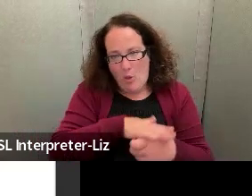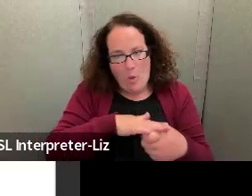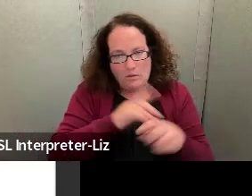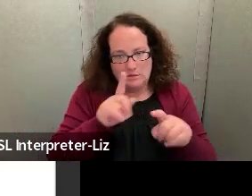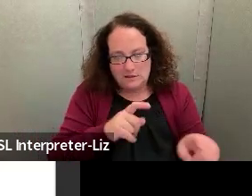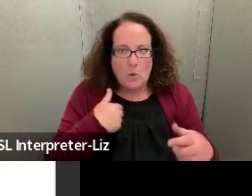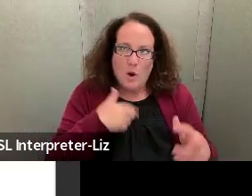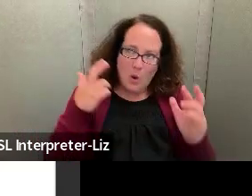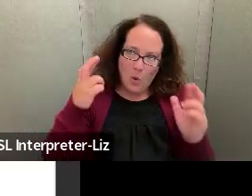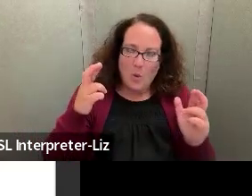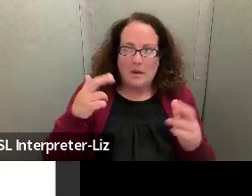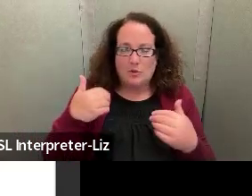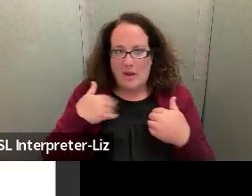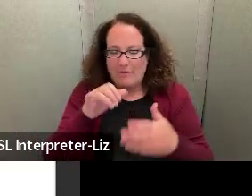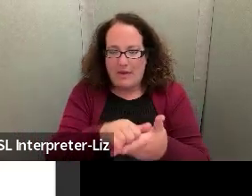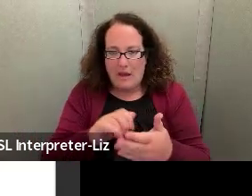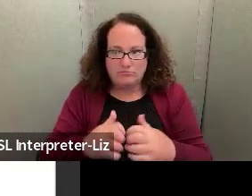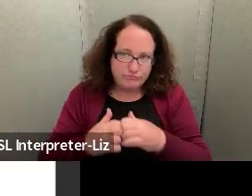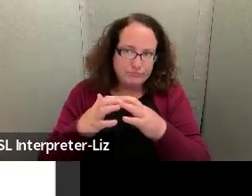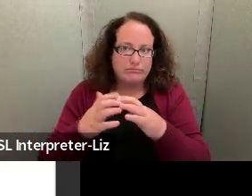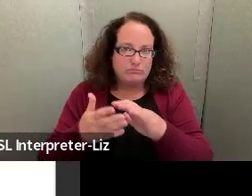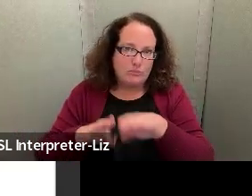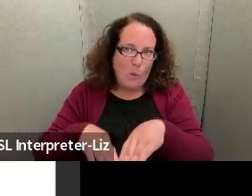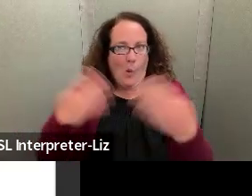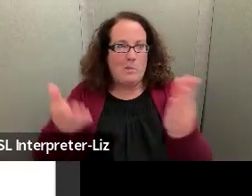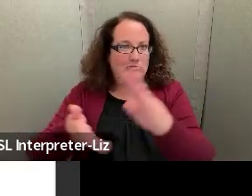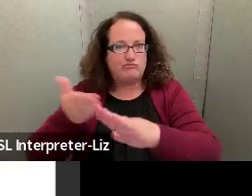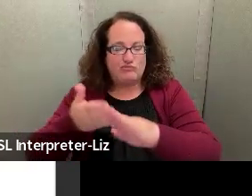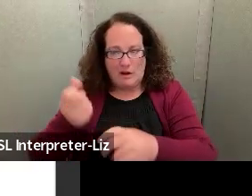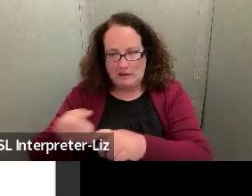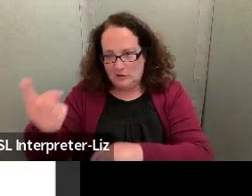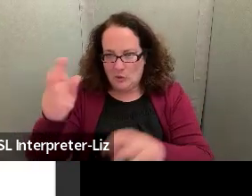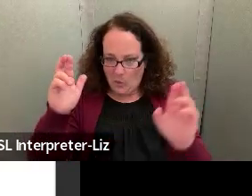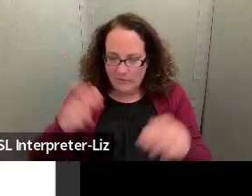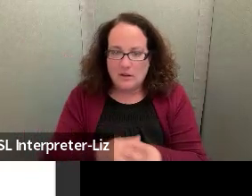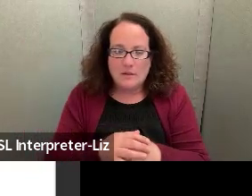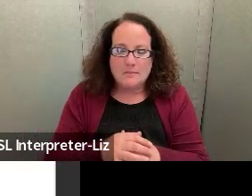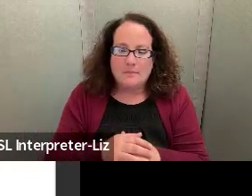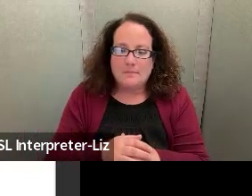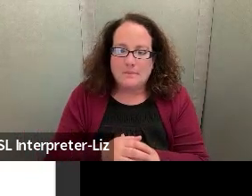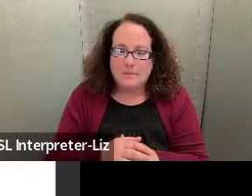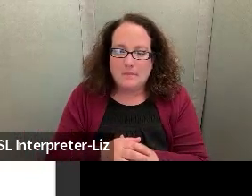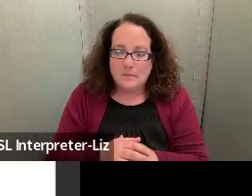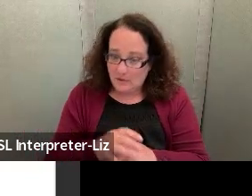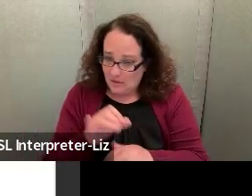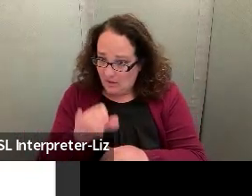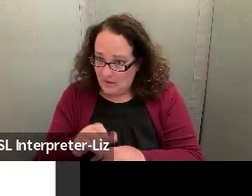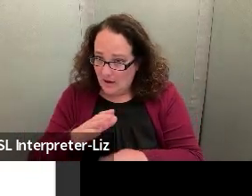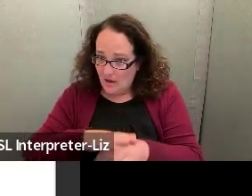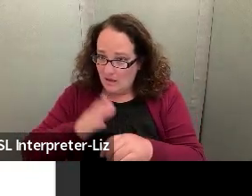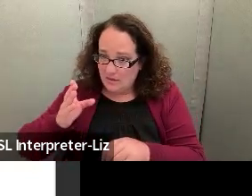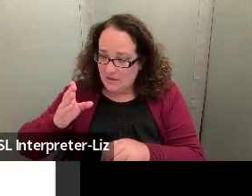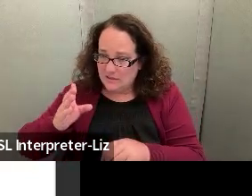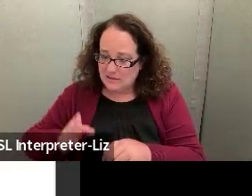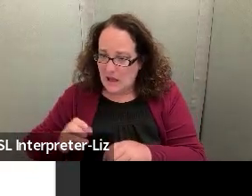we're hoping to have that up and running next year. So yeah, So I'd you're like to keep doing busy. that on the side of Olon,